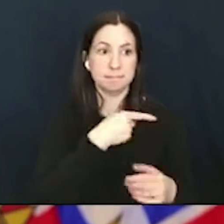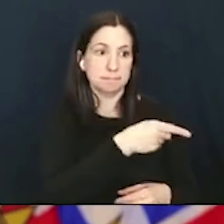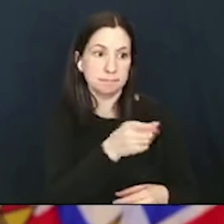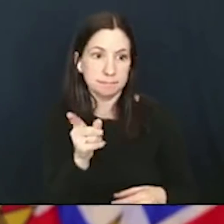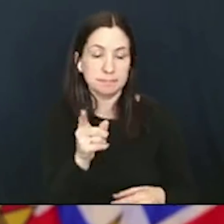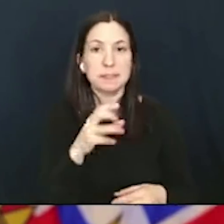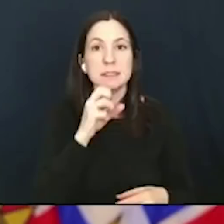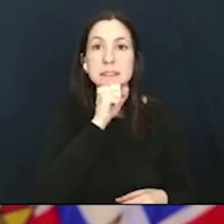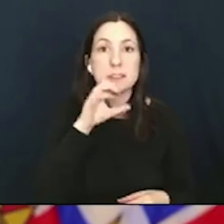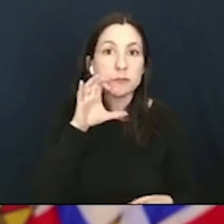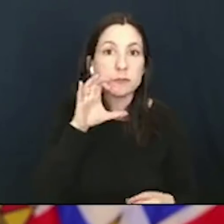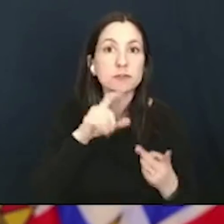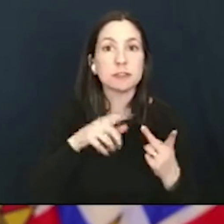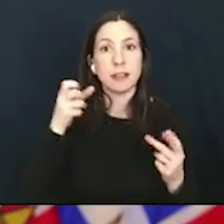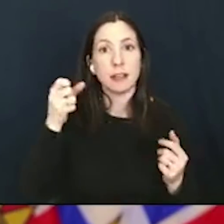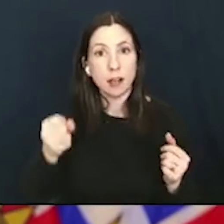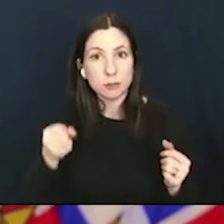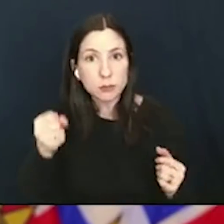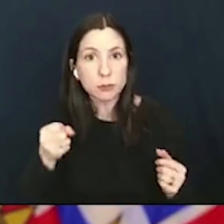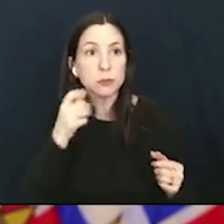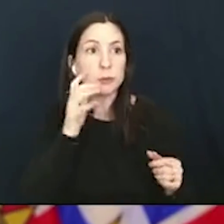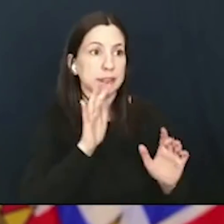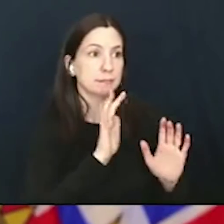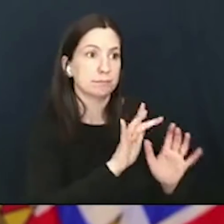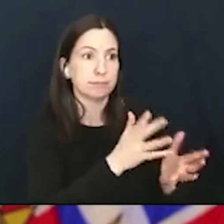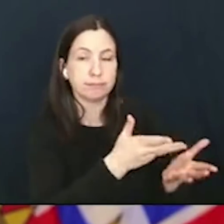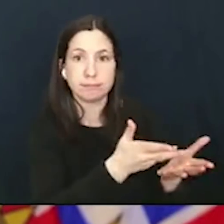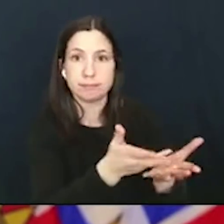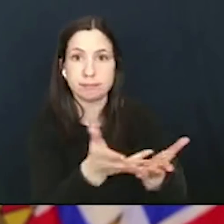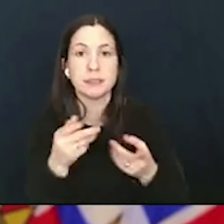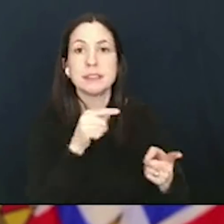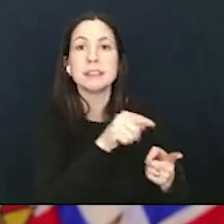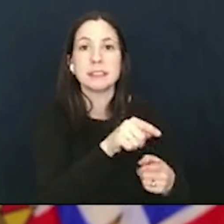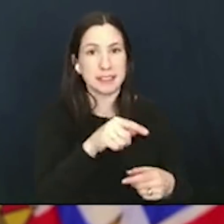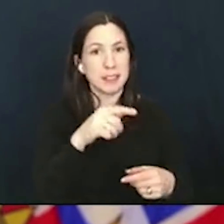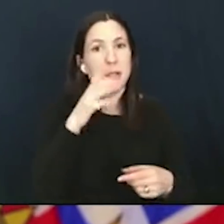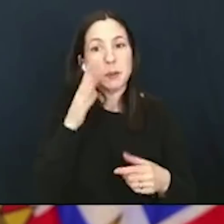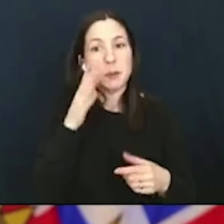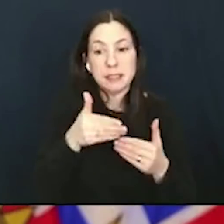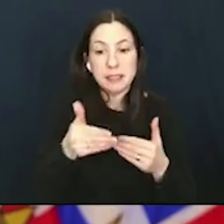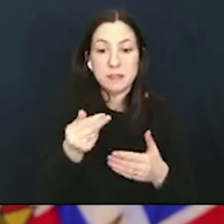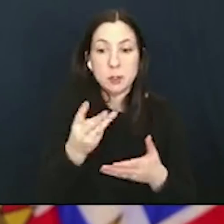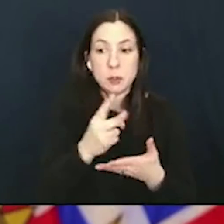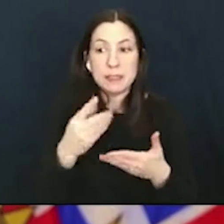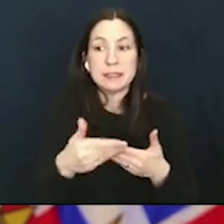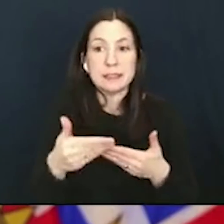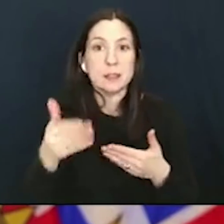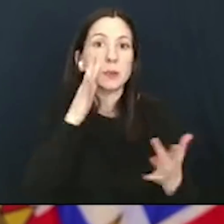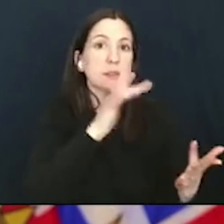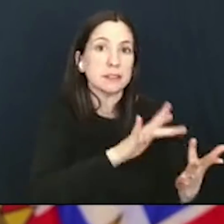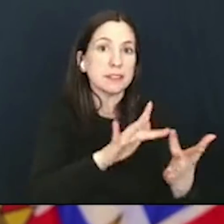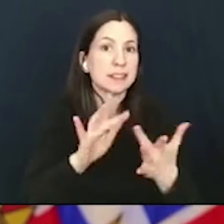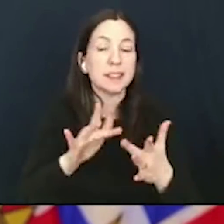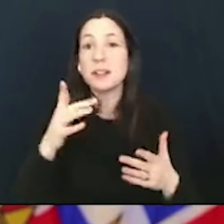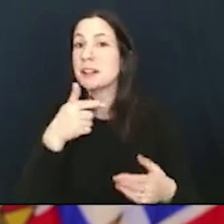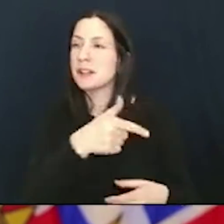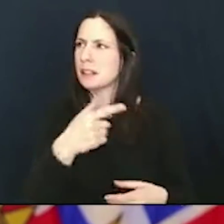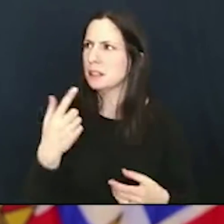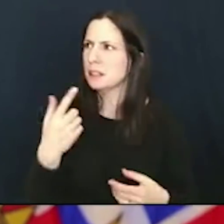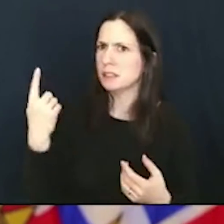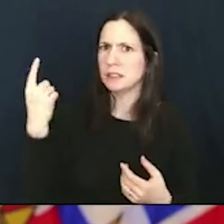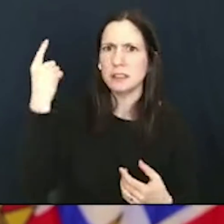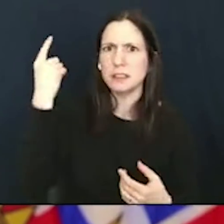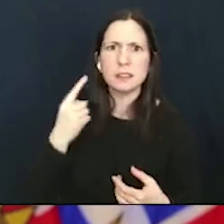So please be patient. We have not forgotten you. These plans are in place, and we will be reaching out to you